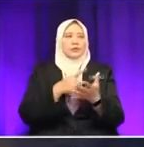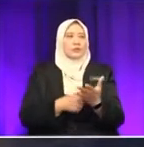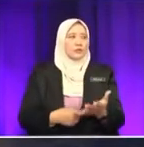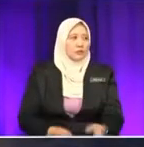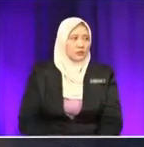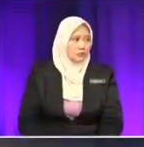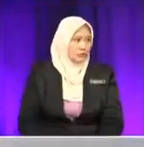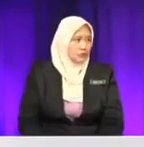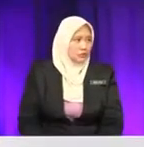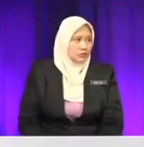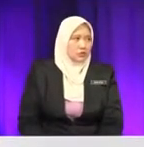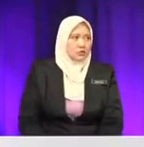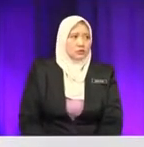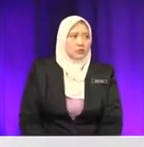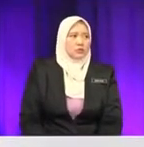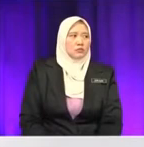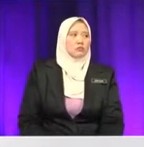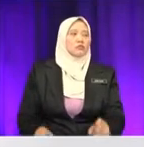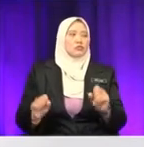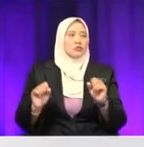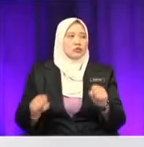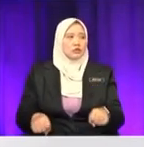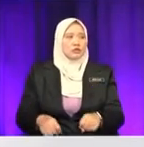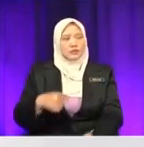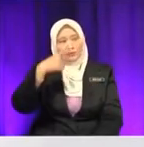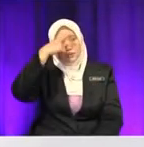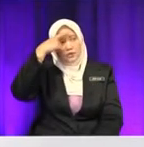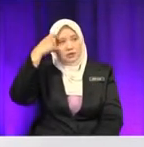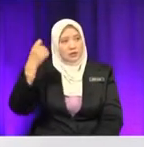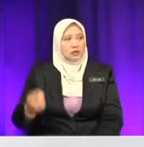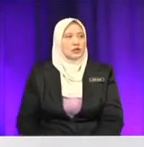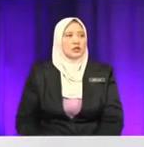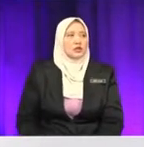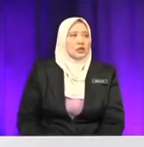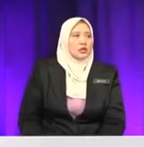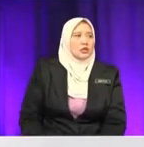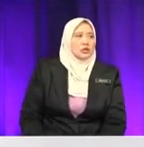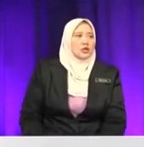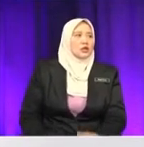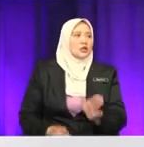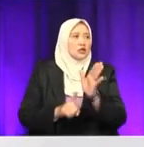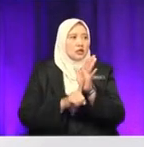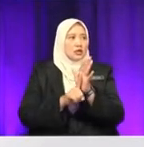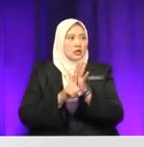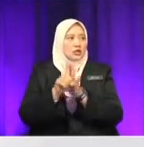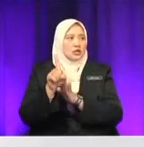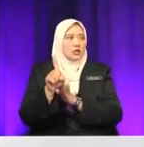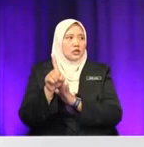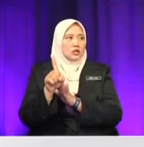Causes to high blood pressure. All right, yeah. So what was your VA, Faisal? The first VA.